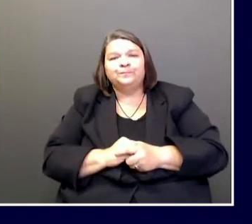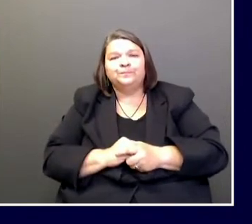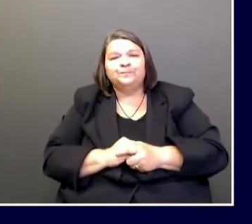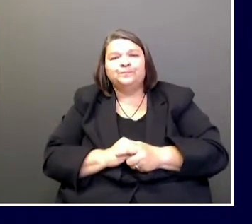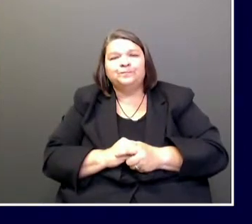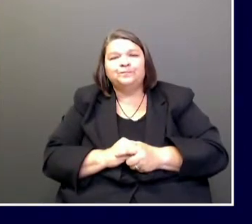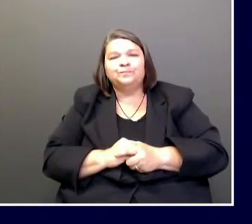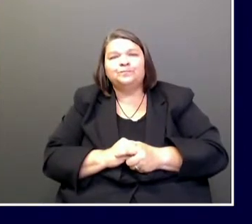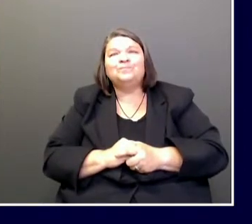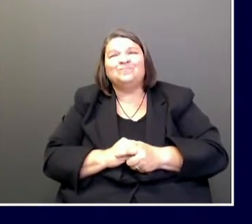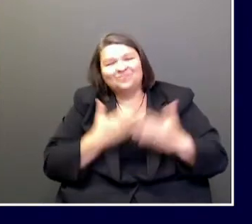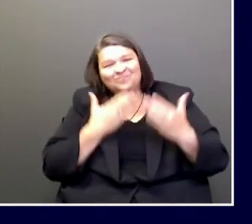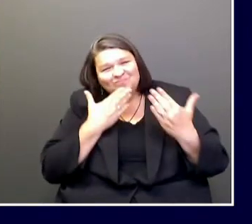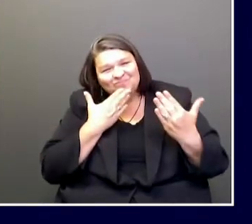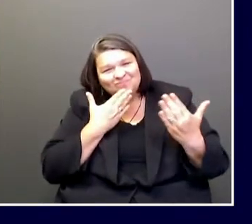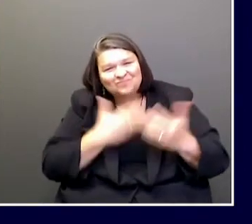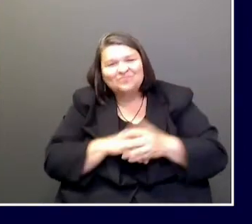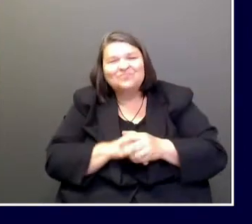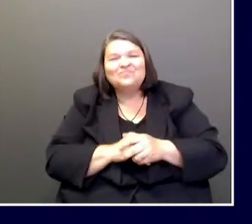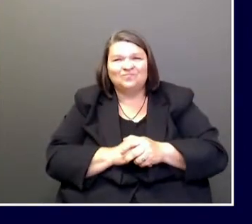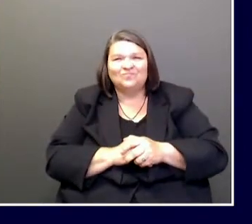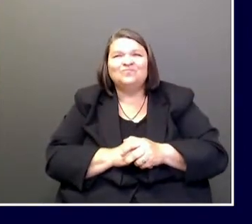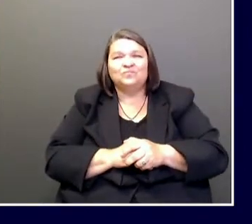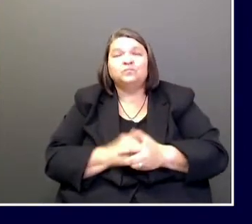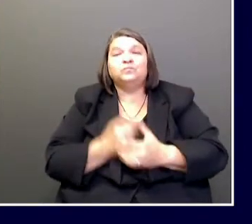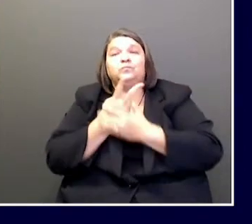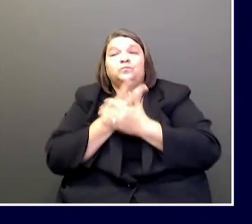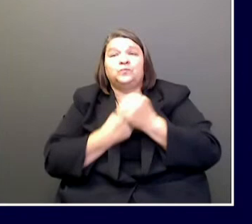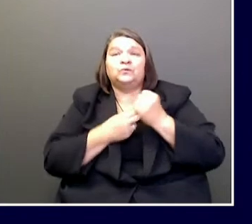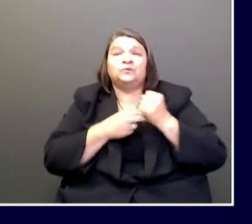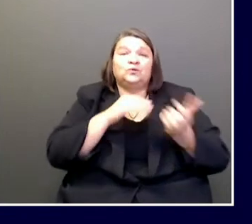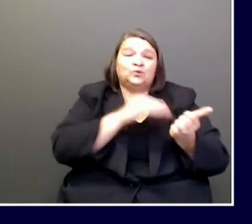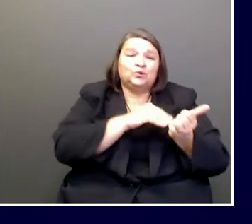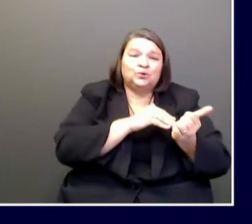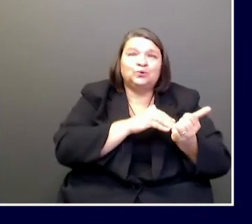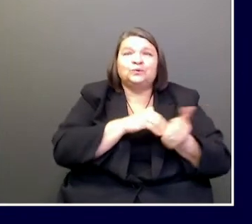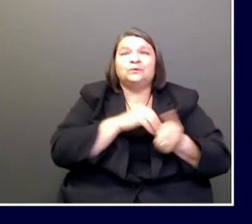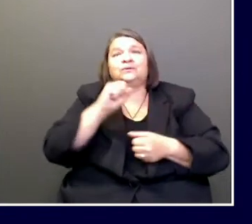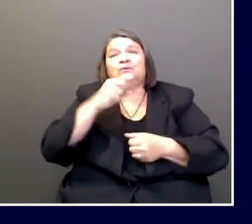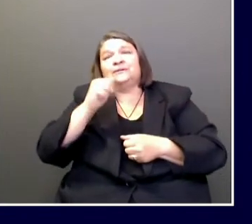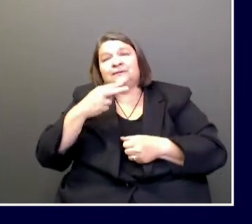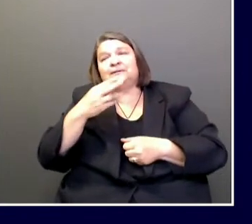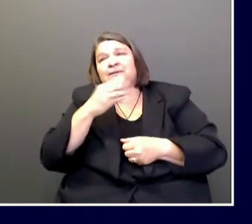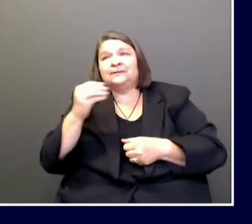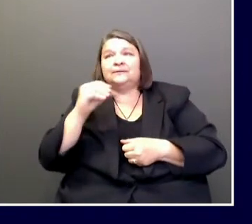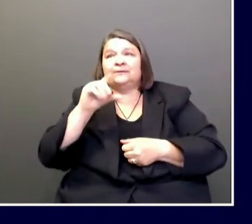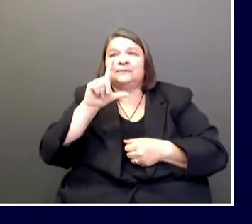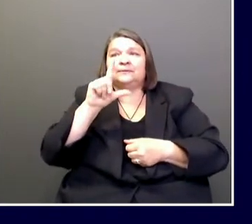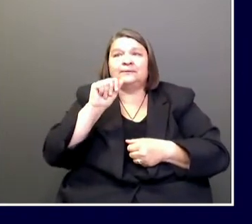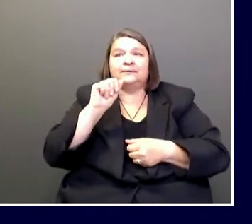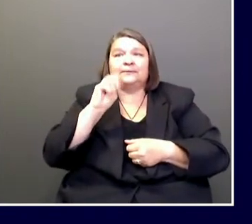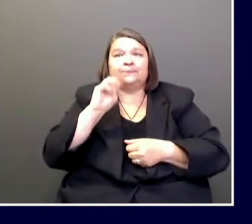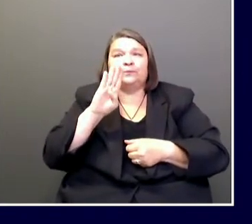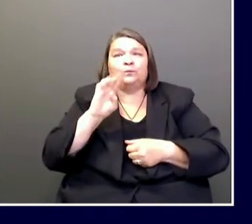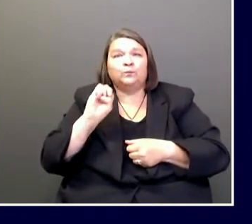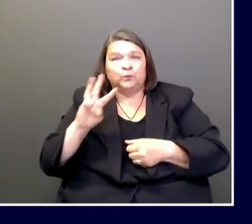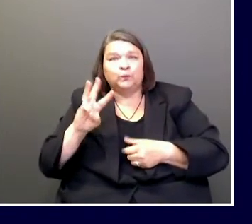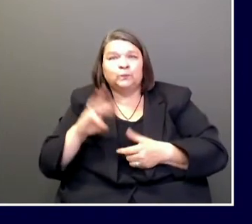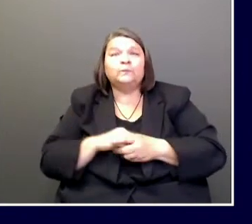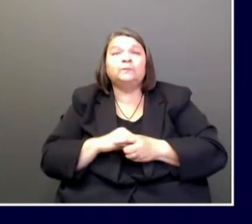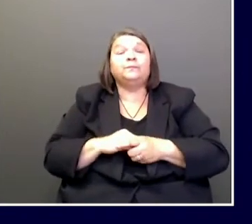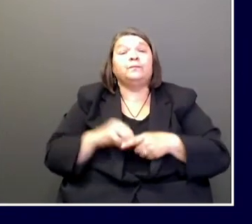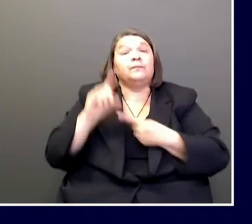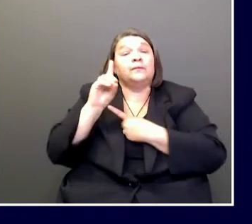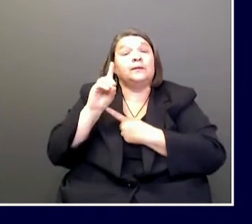Thank you, Dr. Shah. Commissioner Lambrew. Are masks as effective against the Delta variant as they were against the